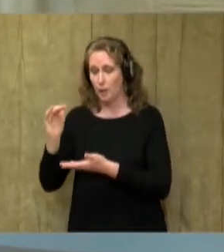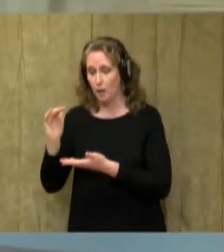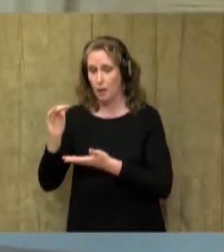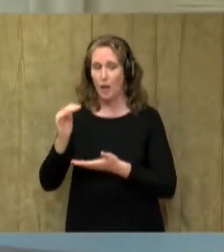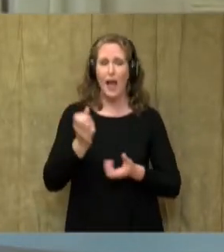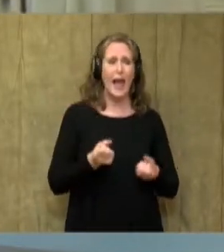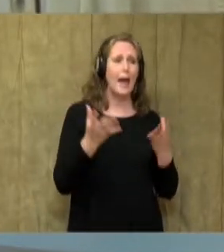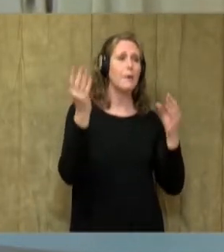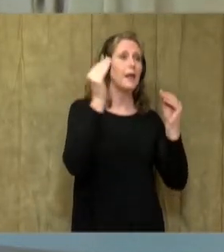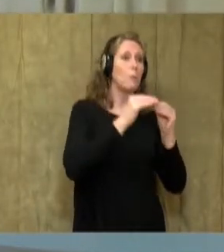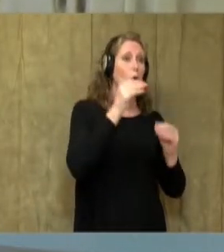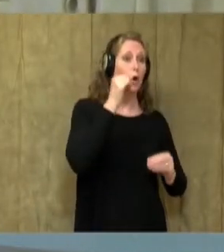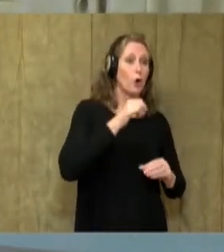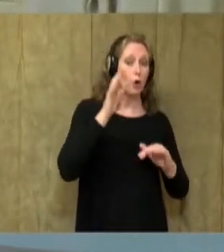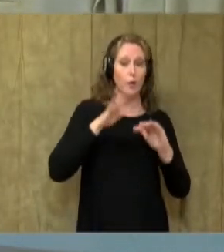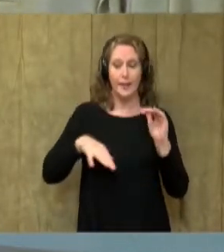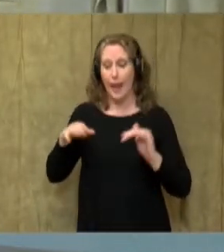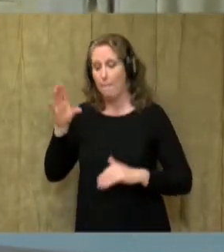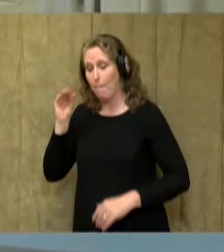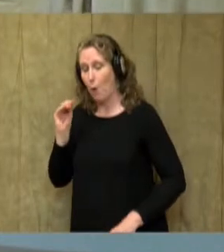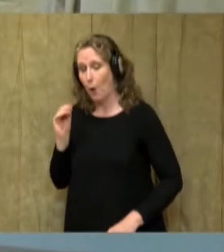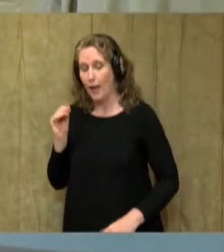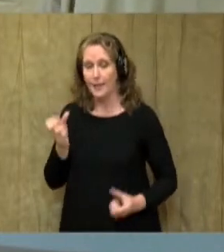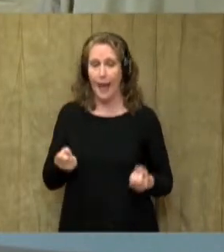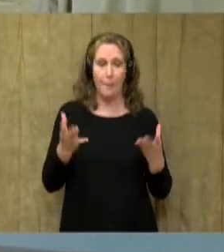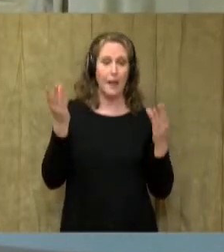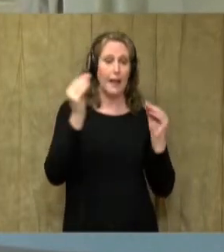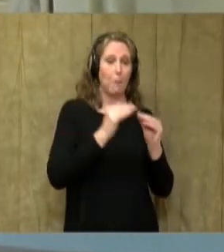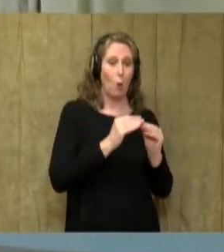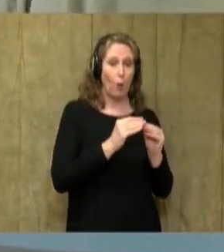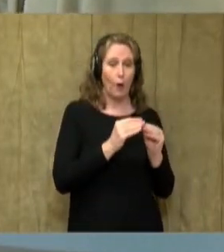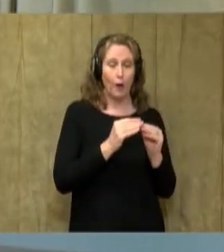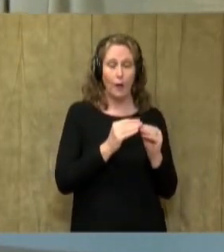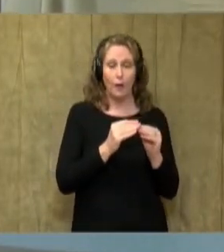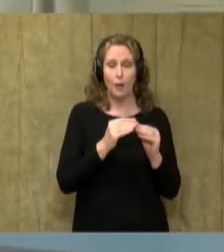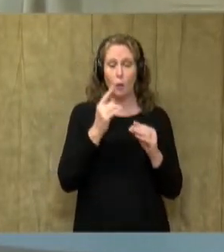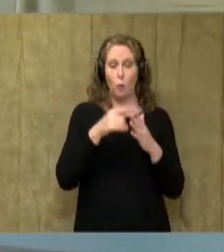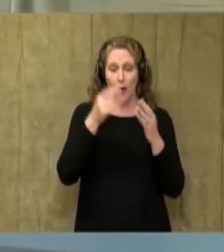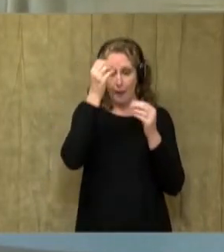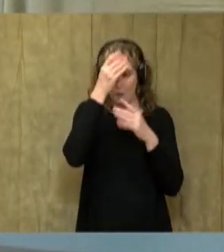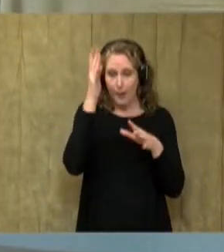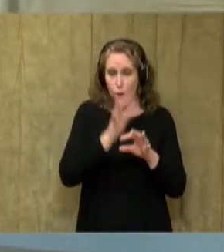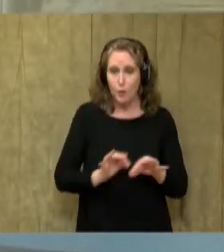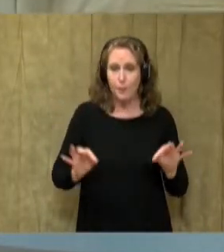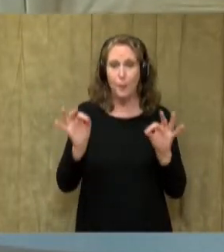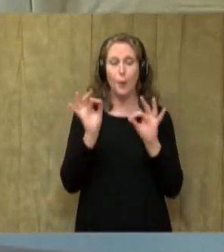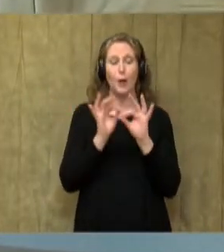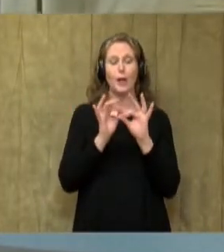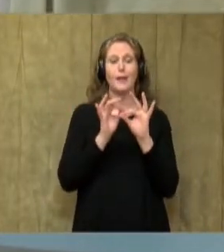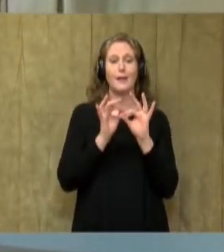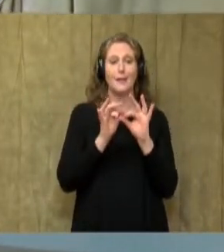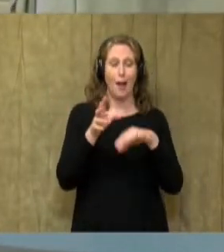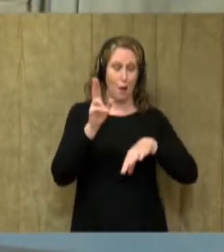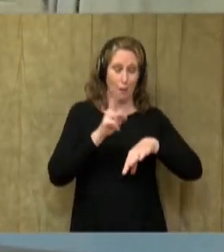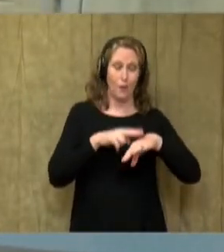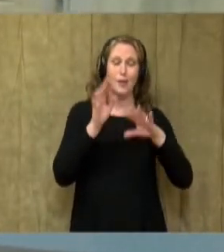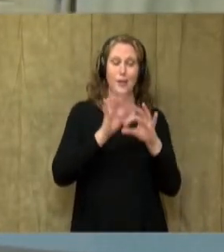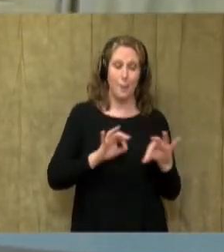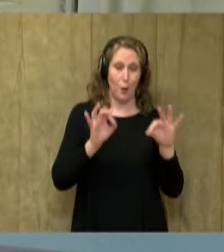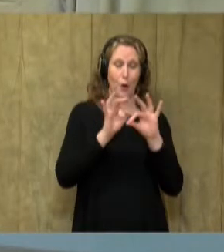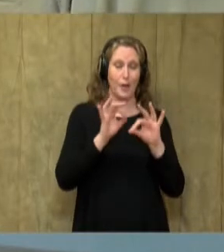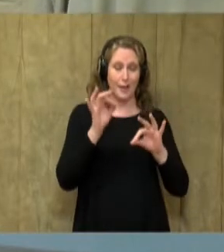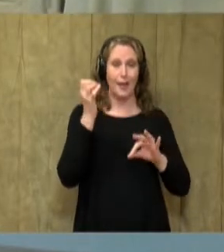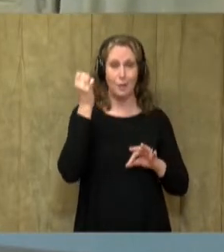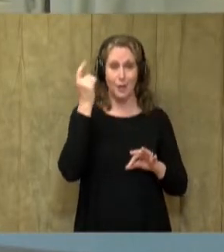girls there are than boys. How many more? So what information is important? Well, of course, it's important to